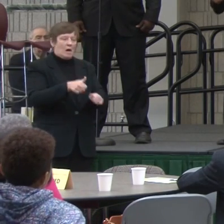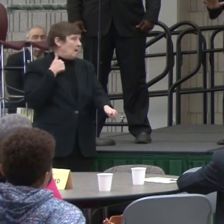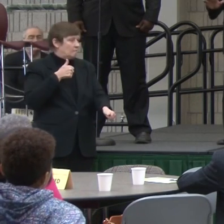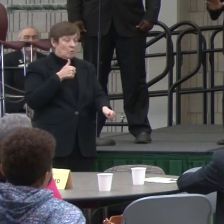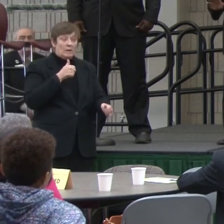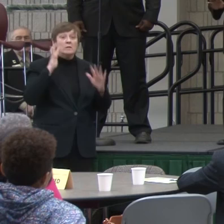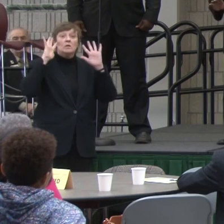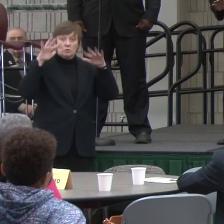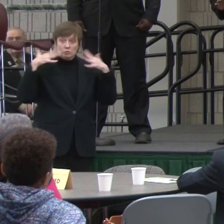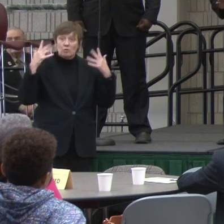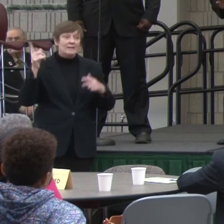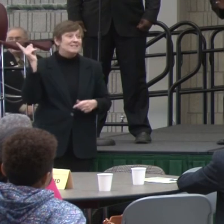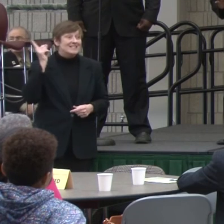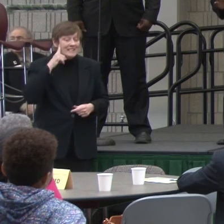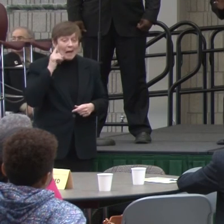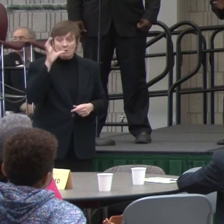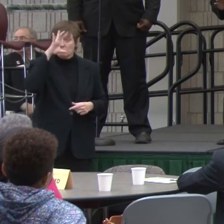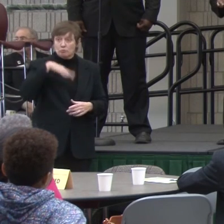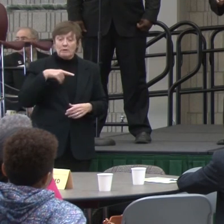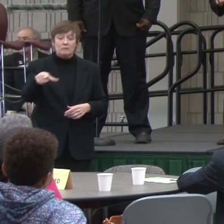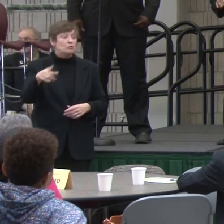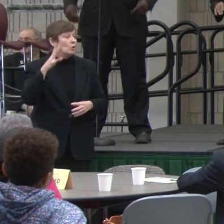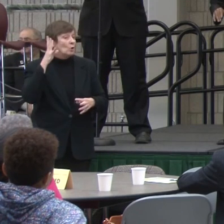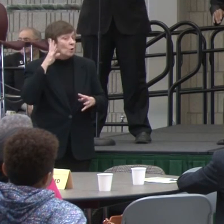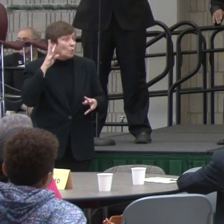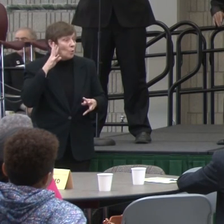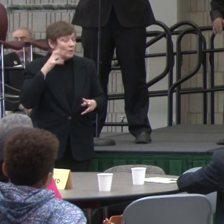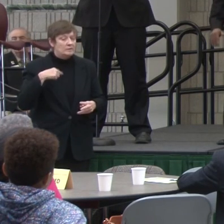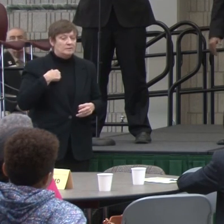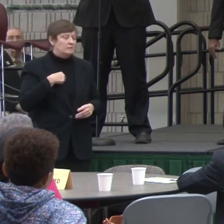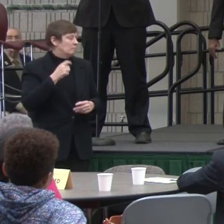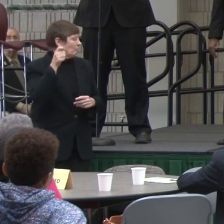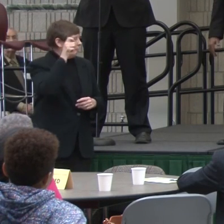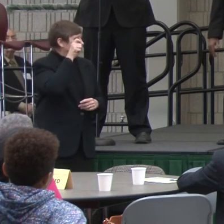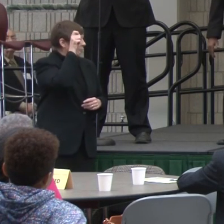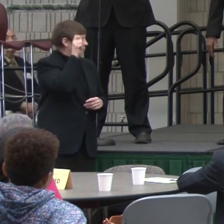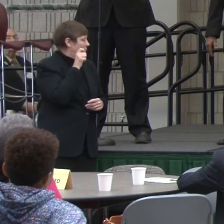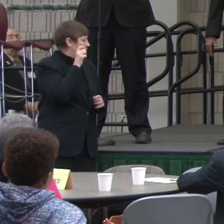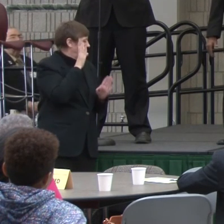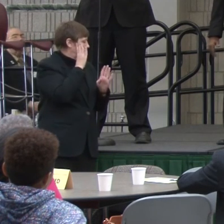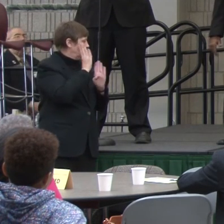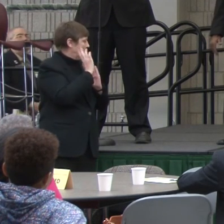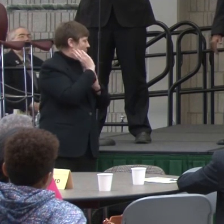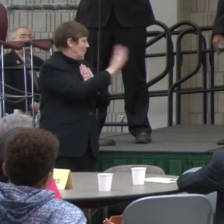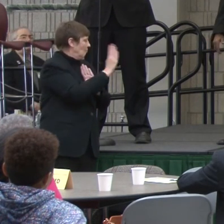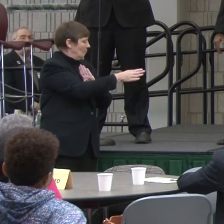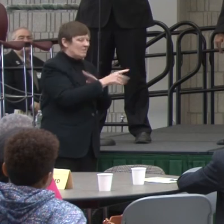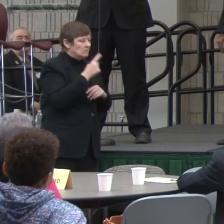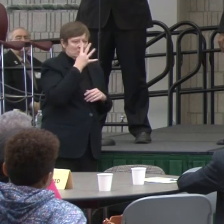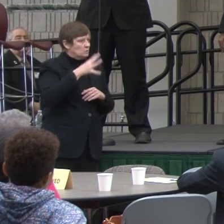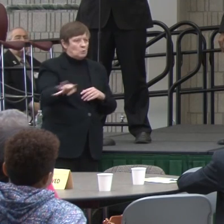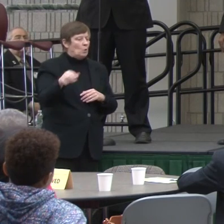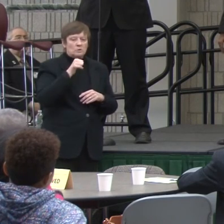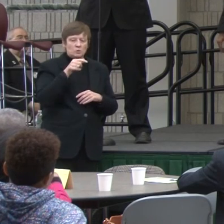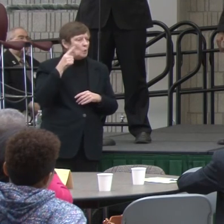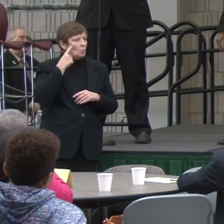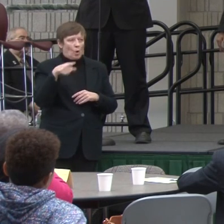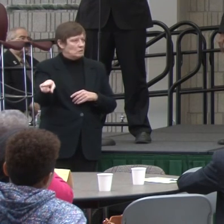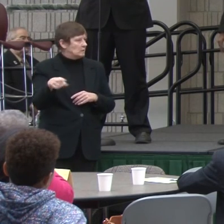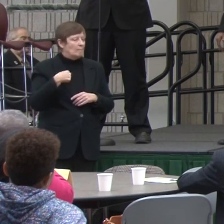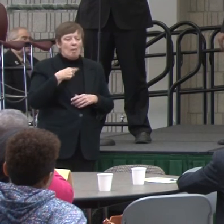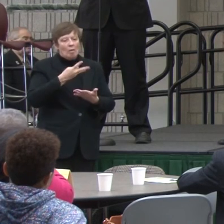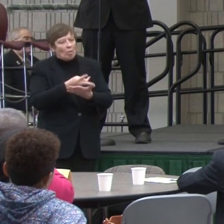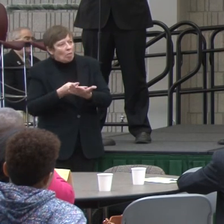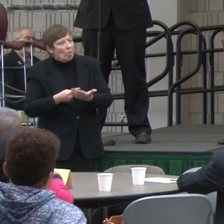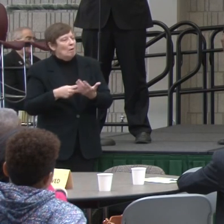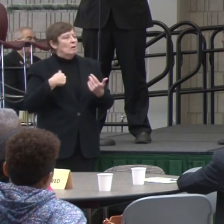as it sounds, when strangers make noise, we draw the shades over our ears, blocking their sounds with our mouths muted,